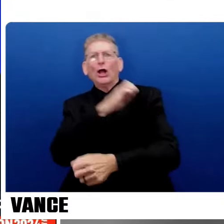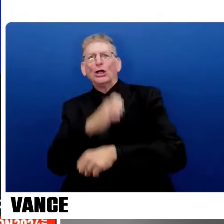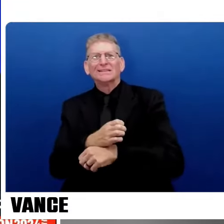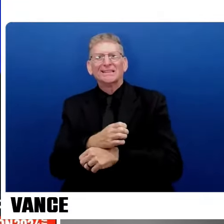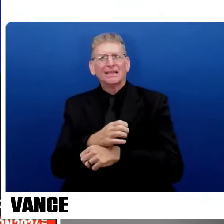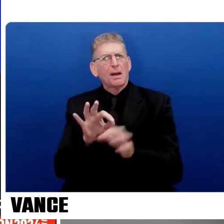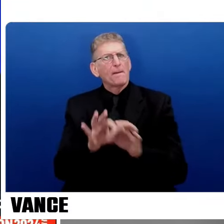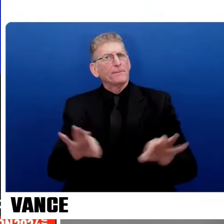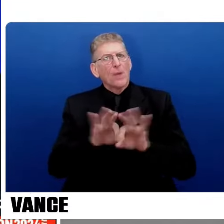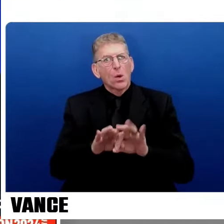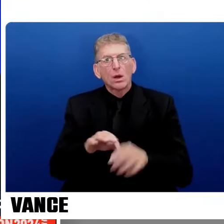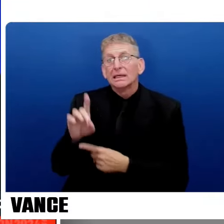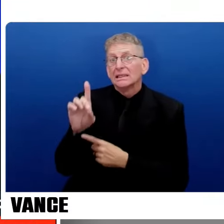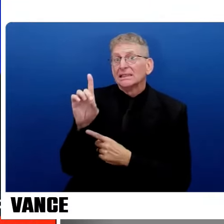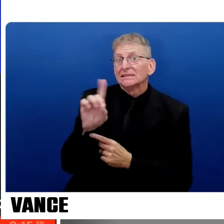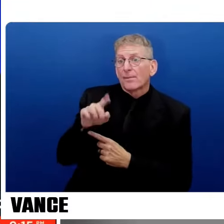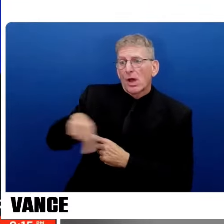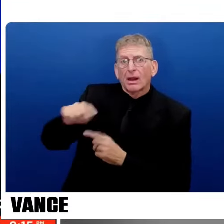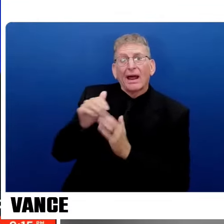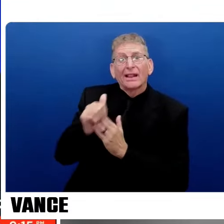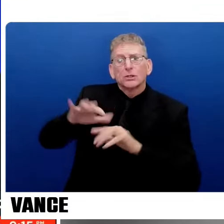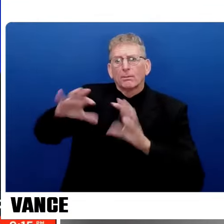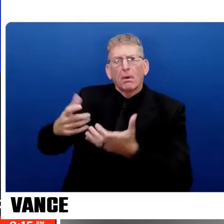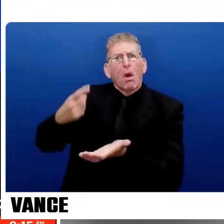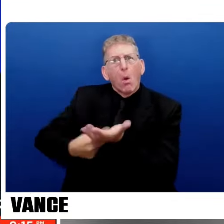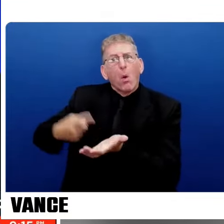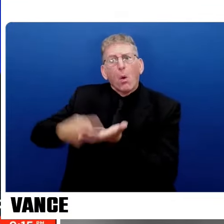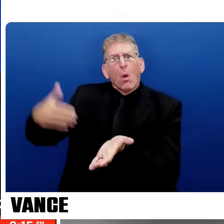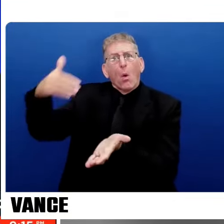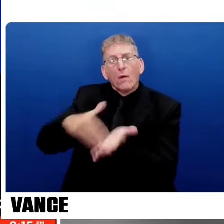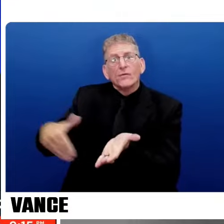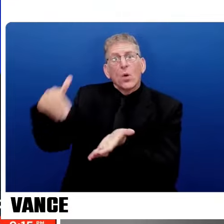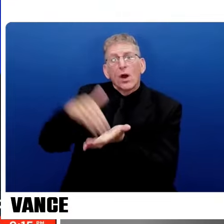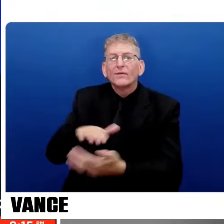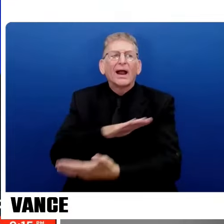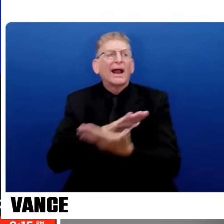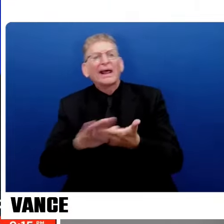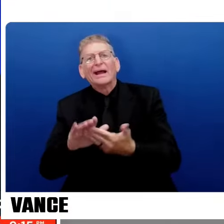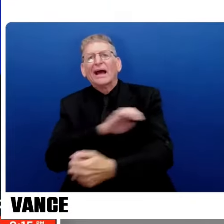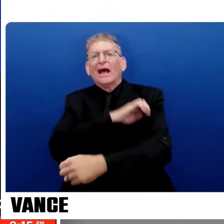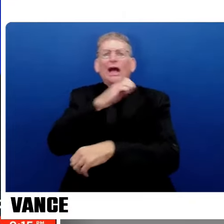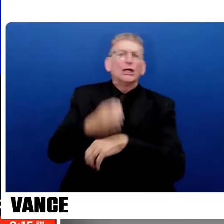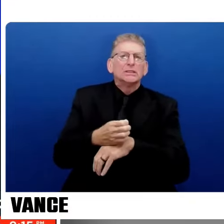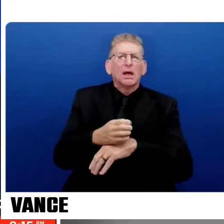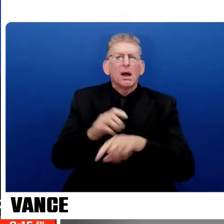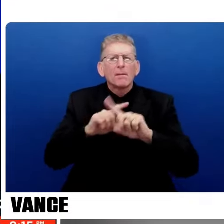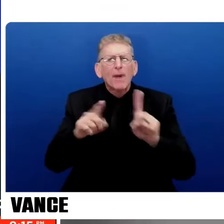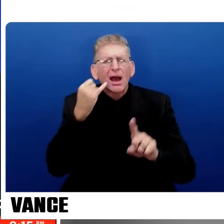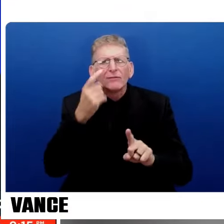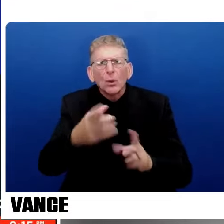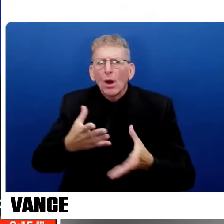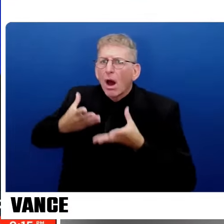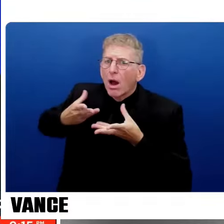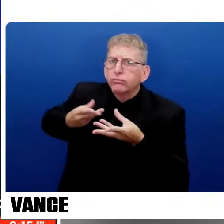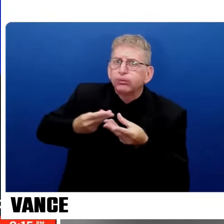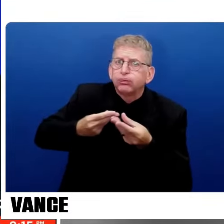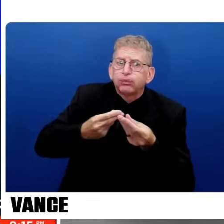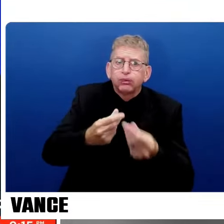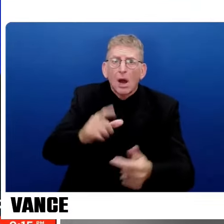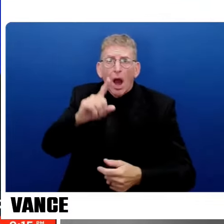Democratic leadership. And the real issue is that if you're spending hundreds of millions or even billions of dollars of American taxpayer money